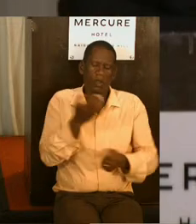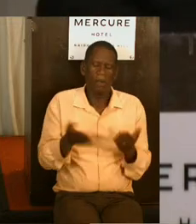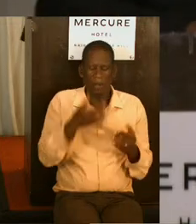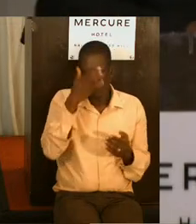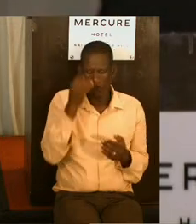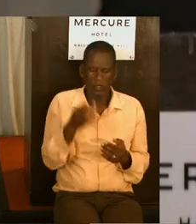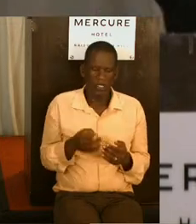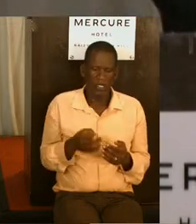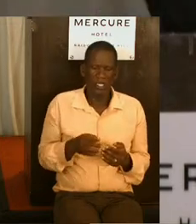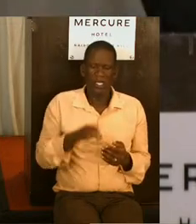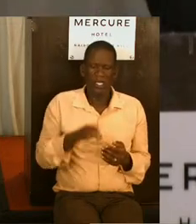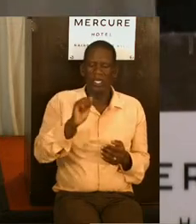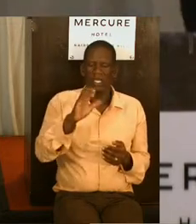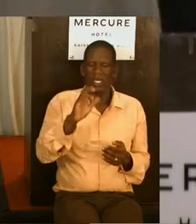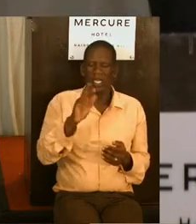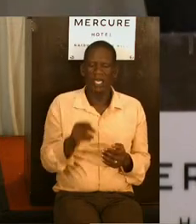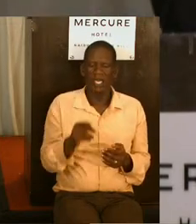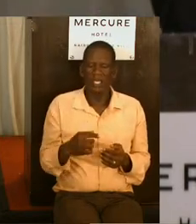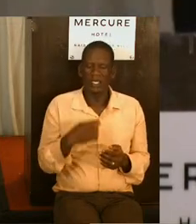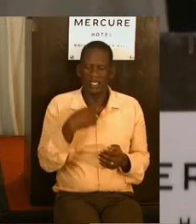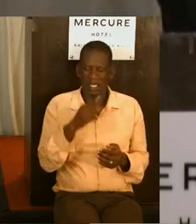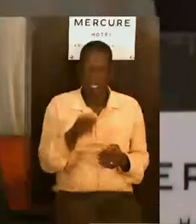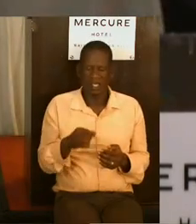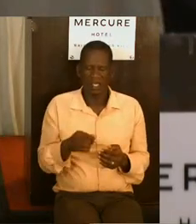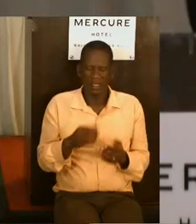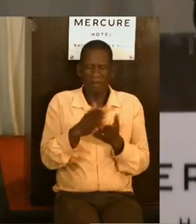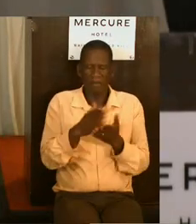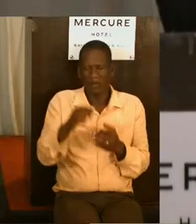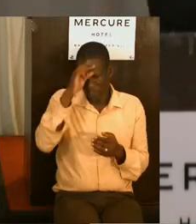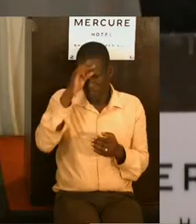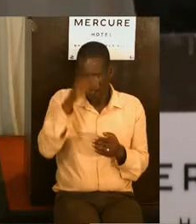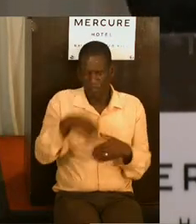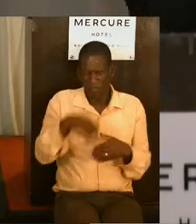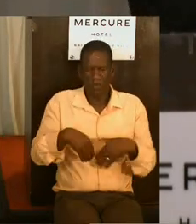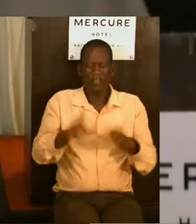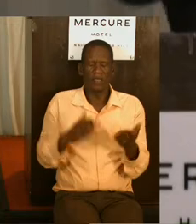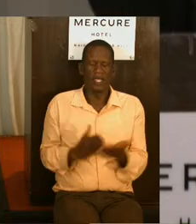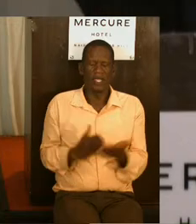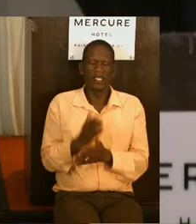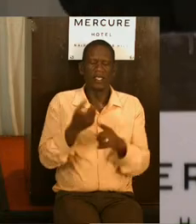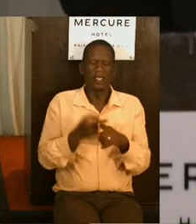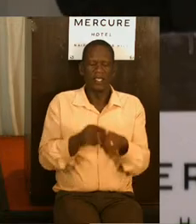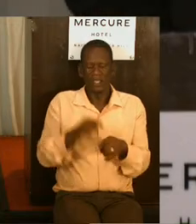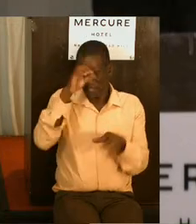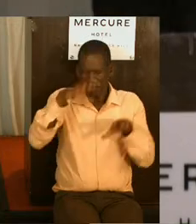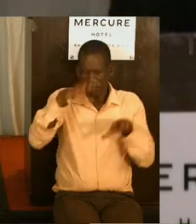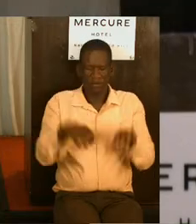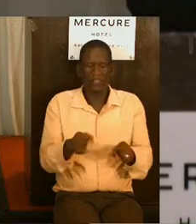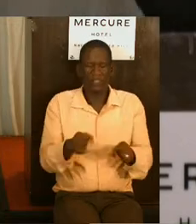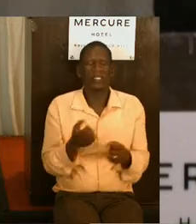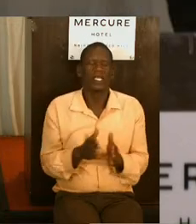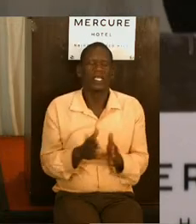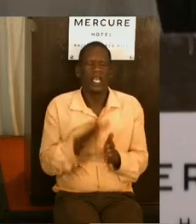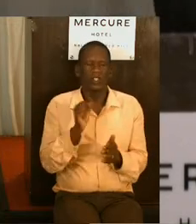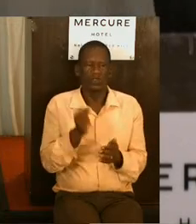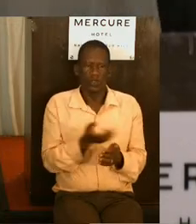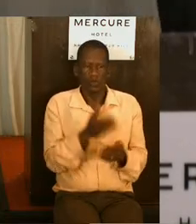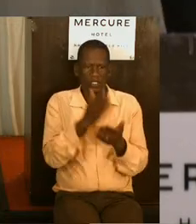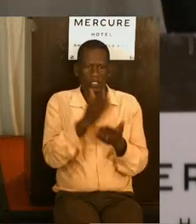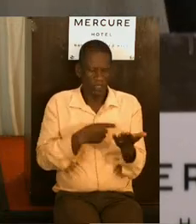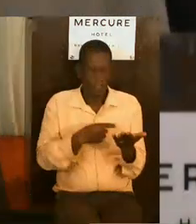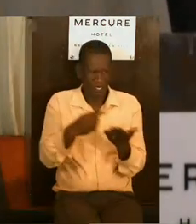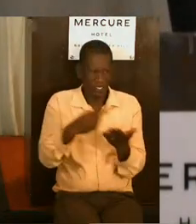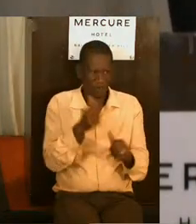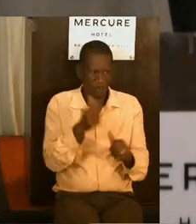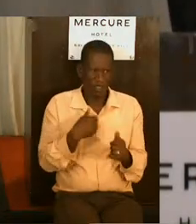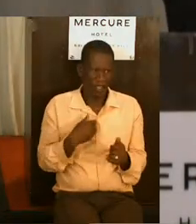the anglicans were the government so they assumed they're part of government and then we gave up our rights and then government took over and so those are some of the debates